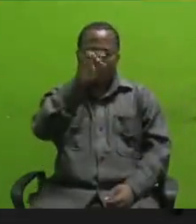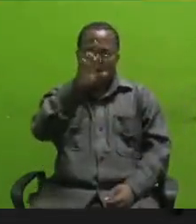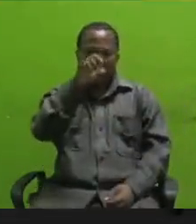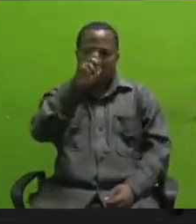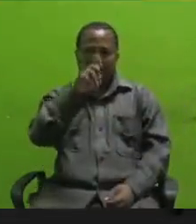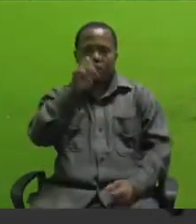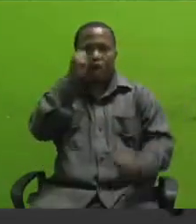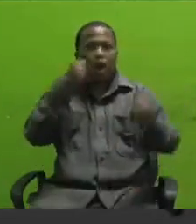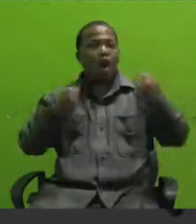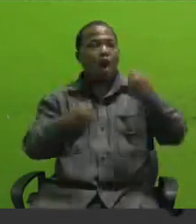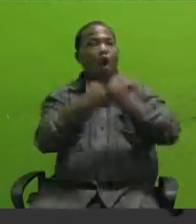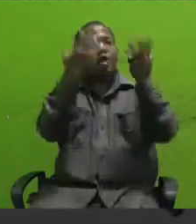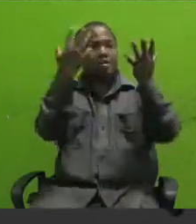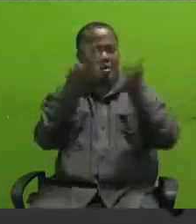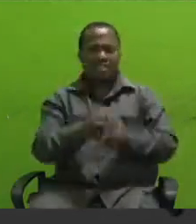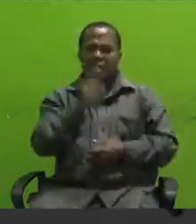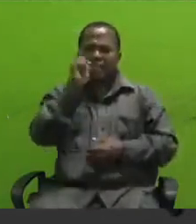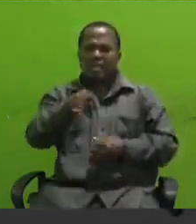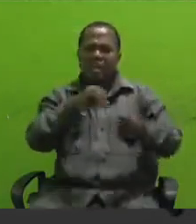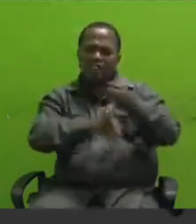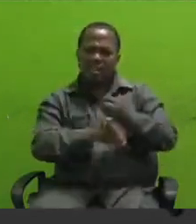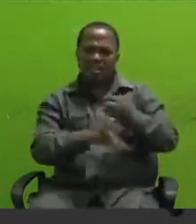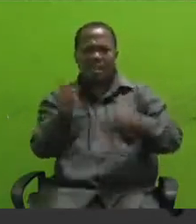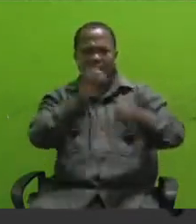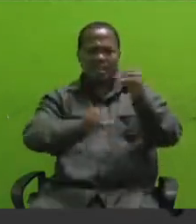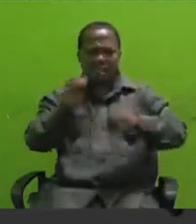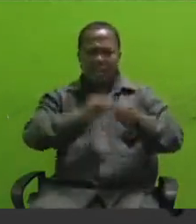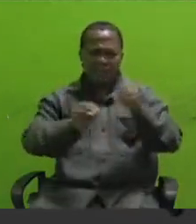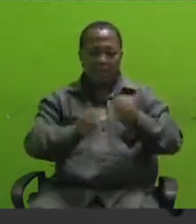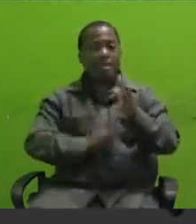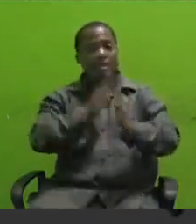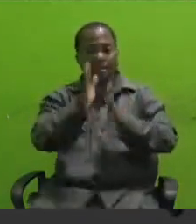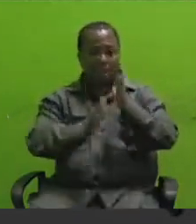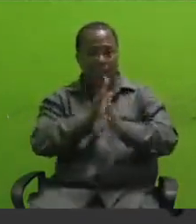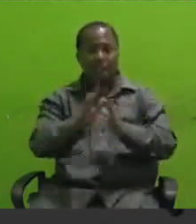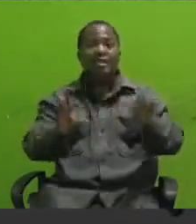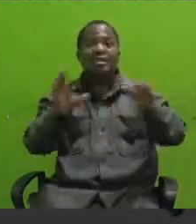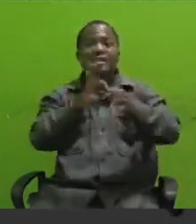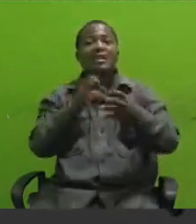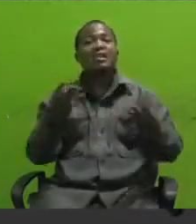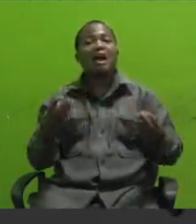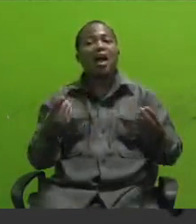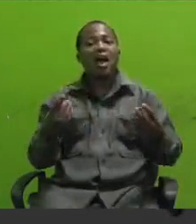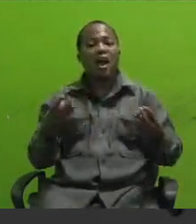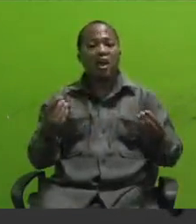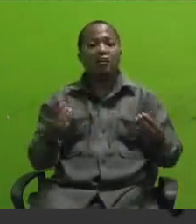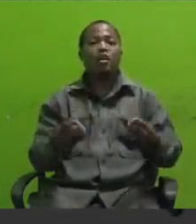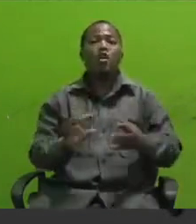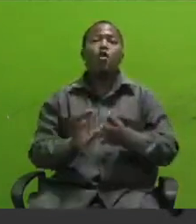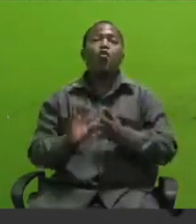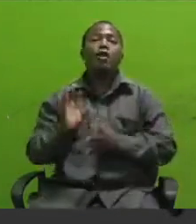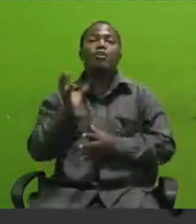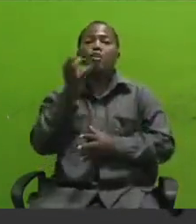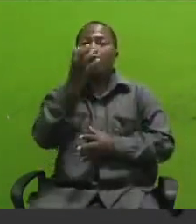Oxidant. Dear friends, the chemical which such sign reacts easily with oxygen. they